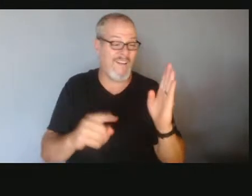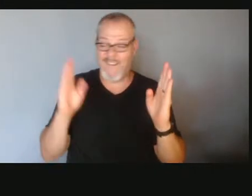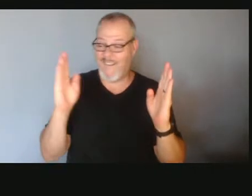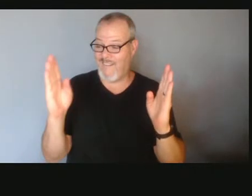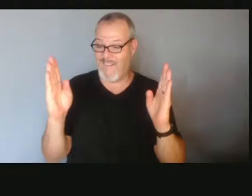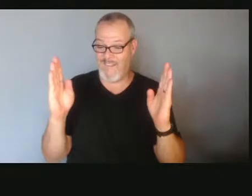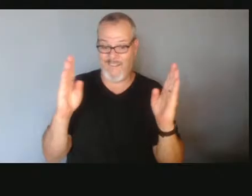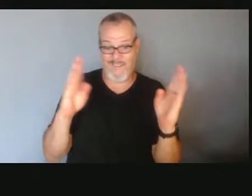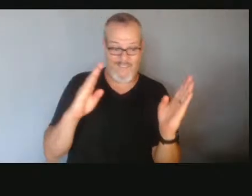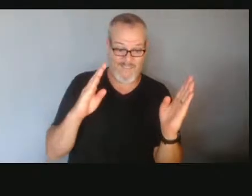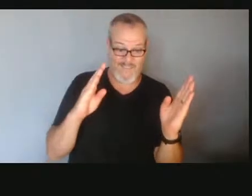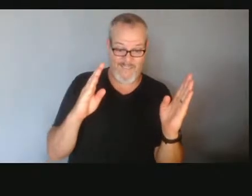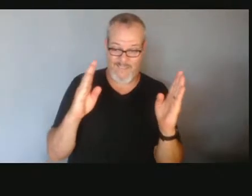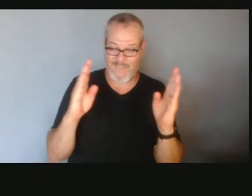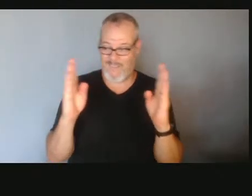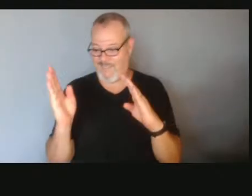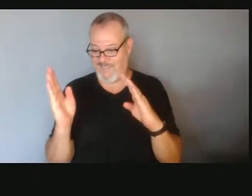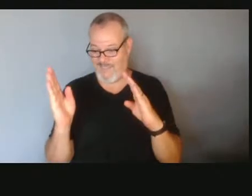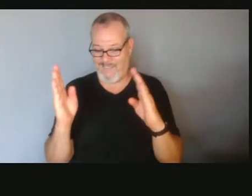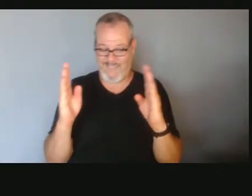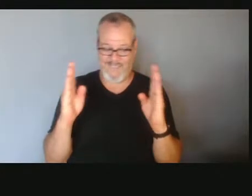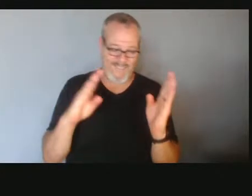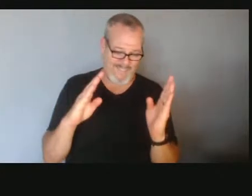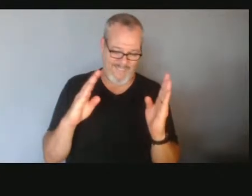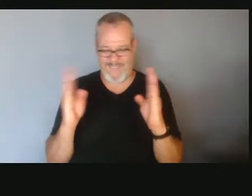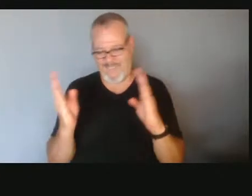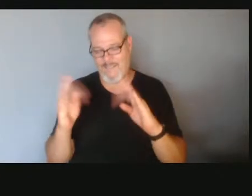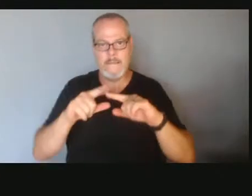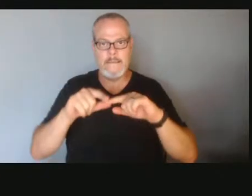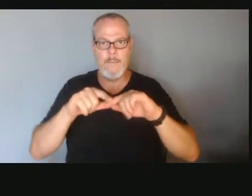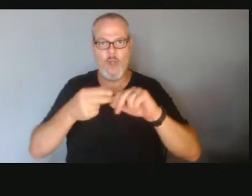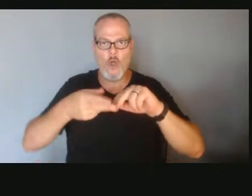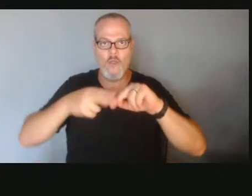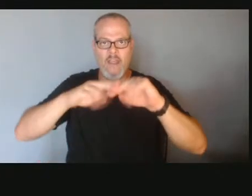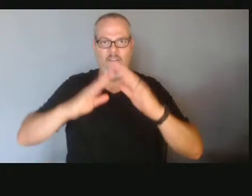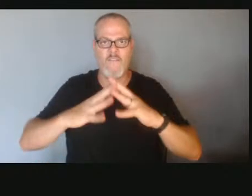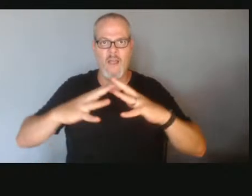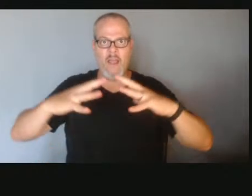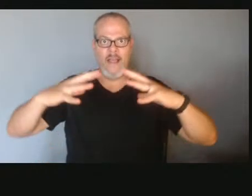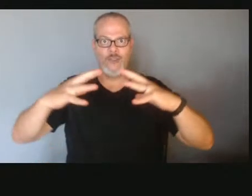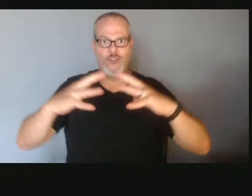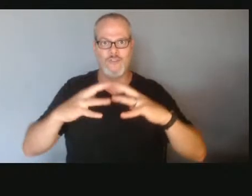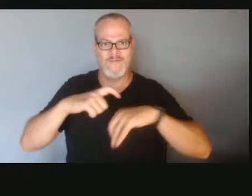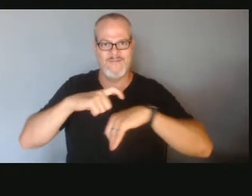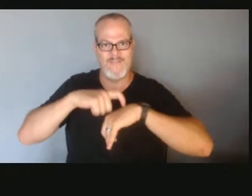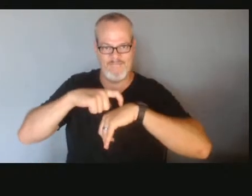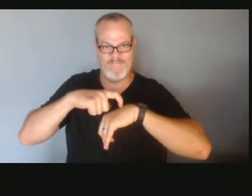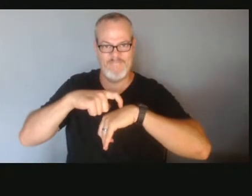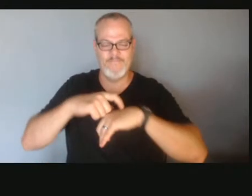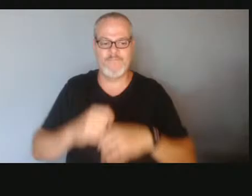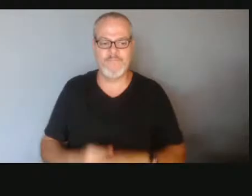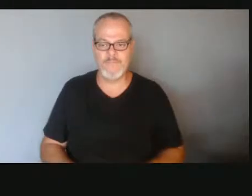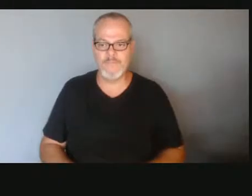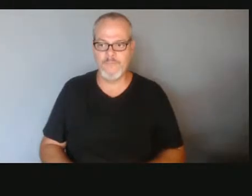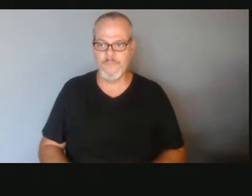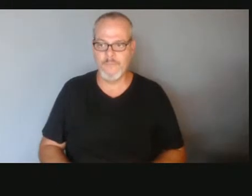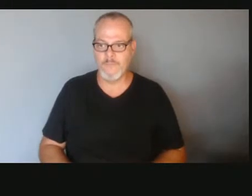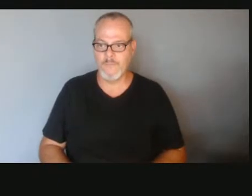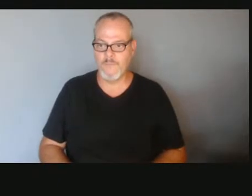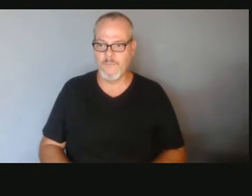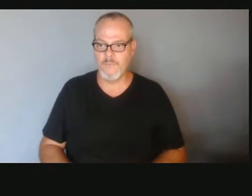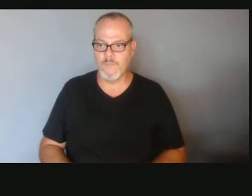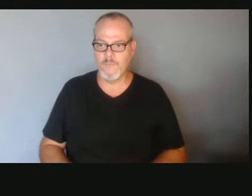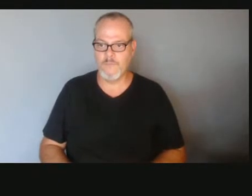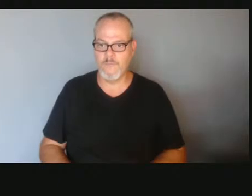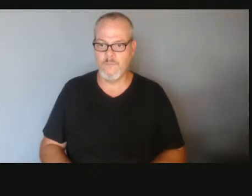with time if the inflation rate also seems to stagnate. So they do note